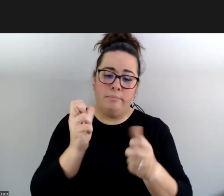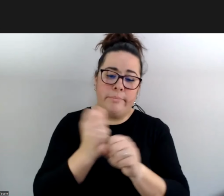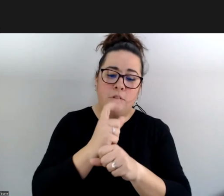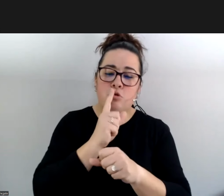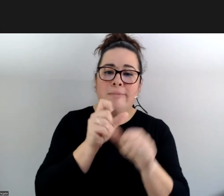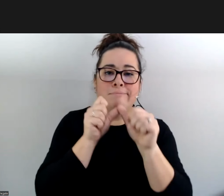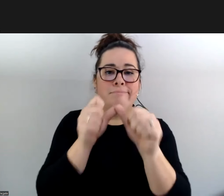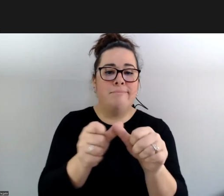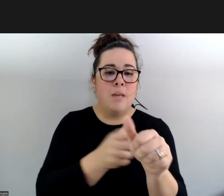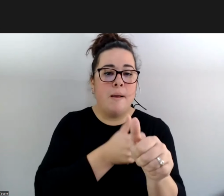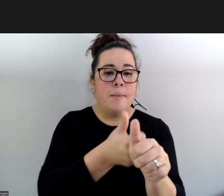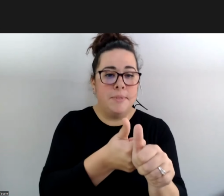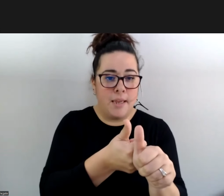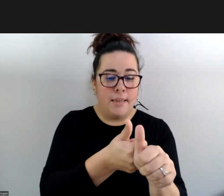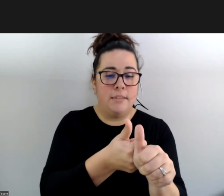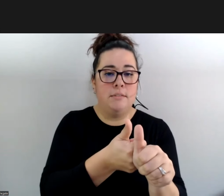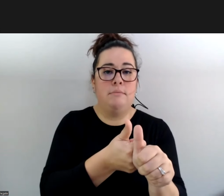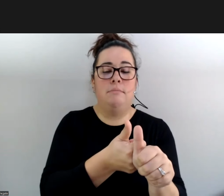away from the public health